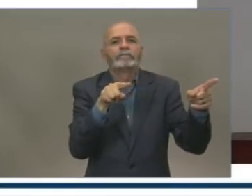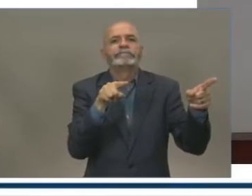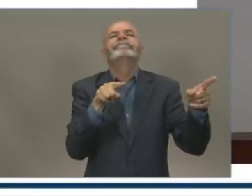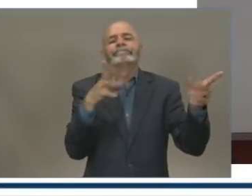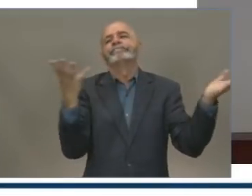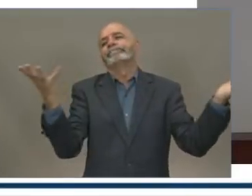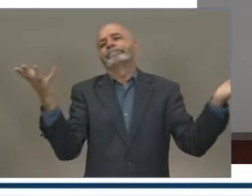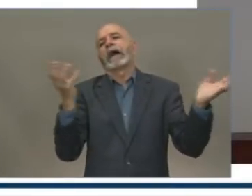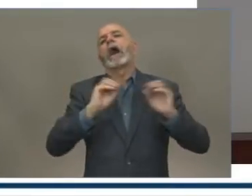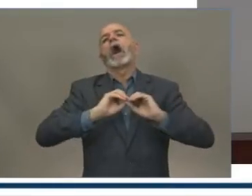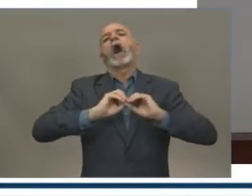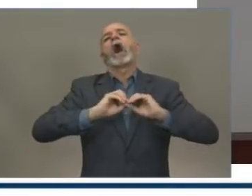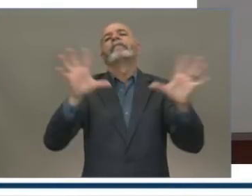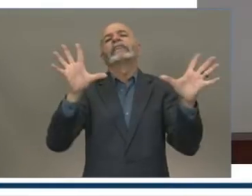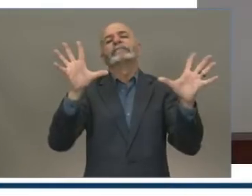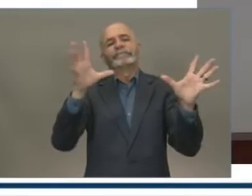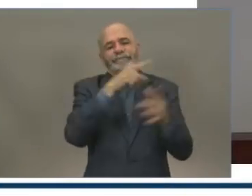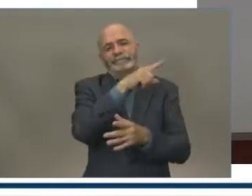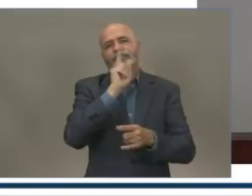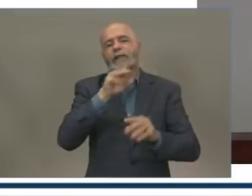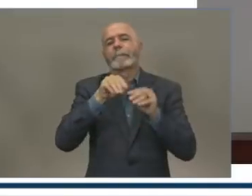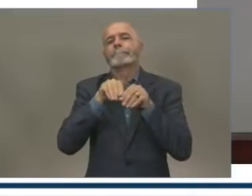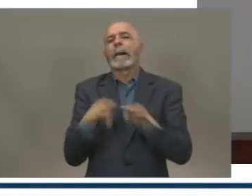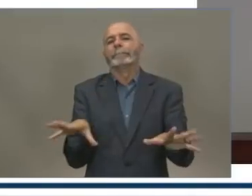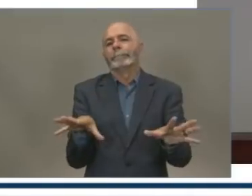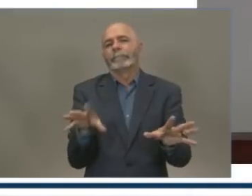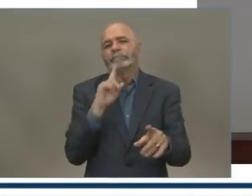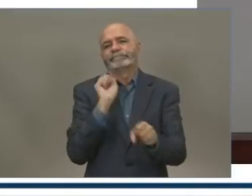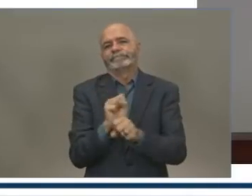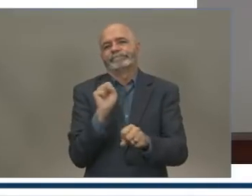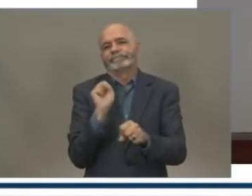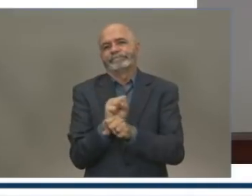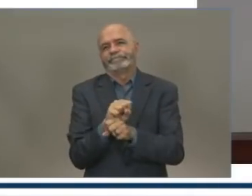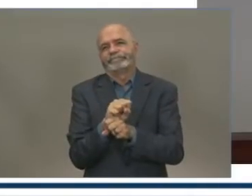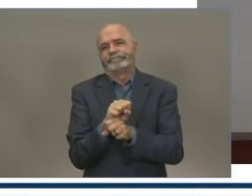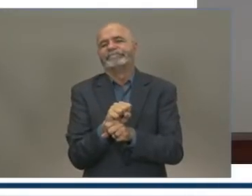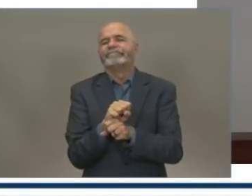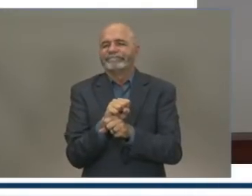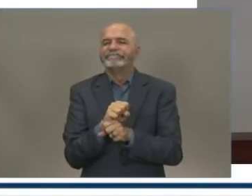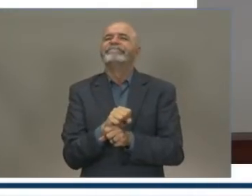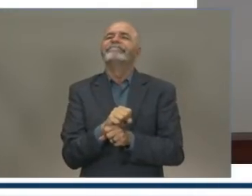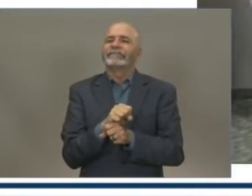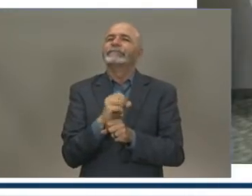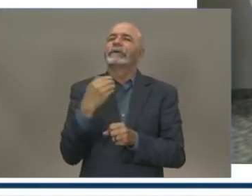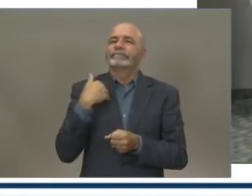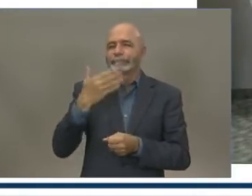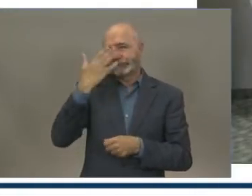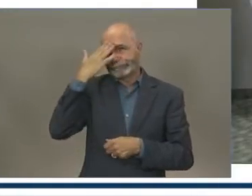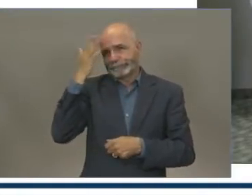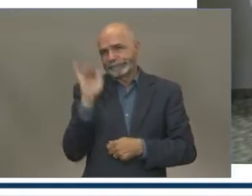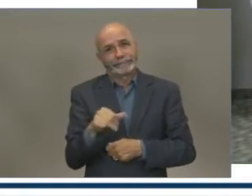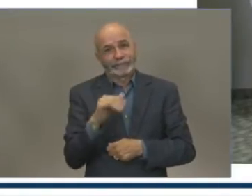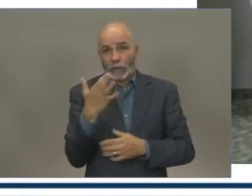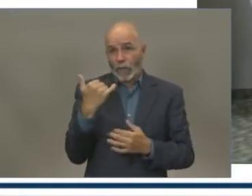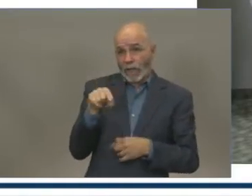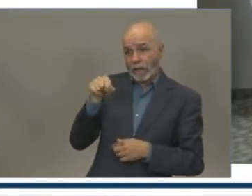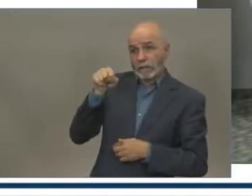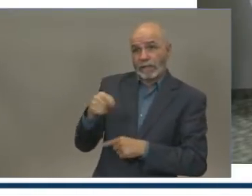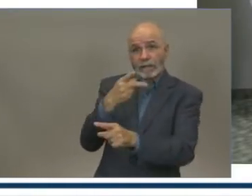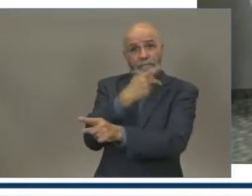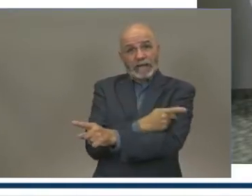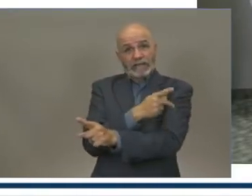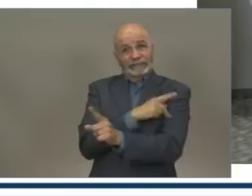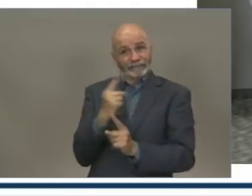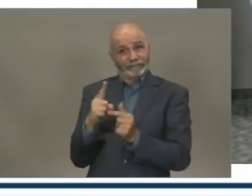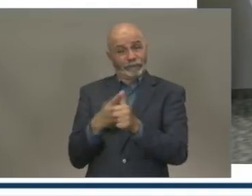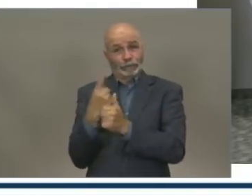Regional. So we're very early on in our investigations, but that is what we know to date. And were patients 2 and 3 identified through close